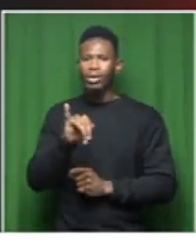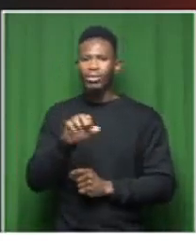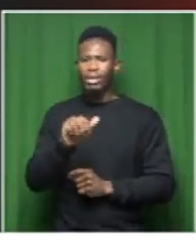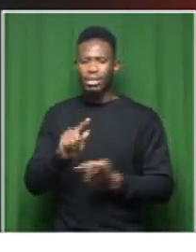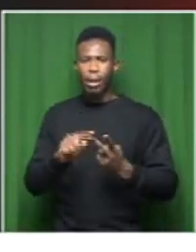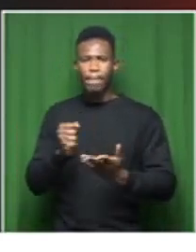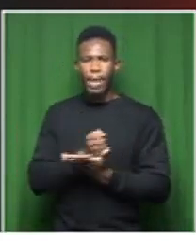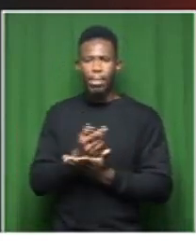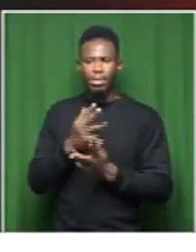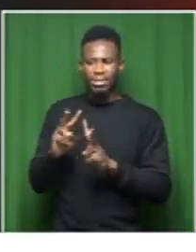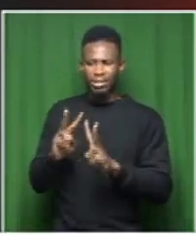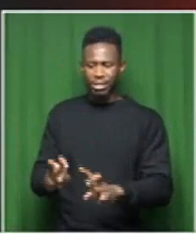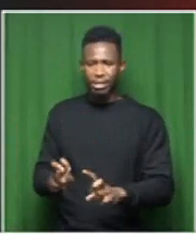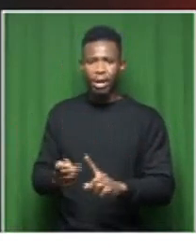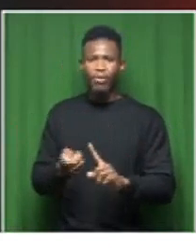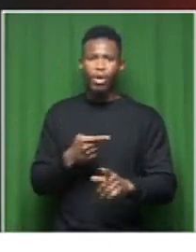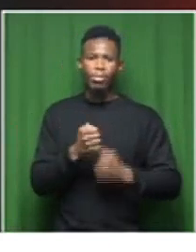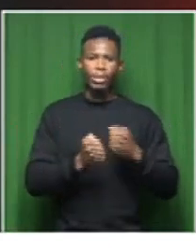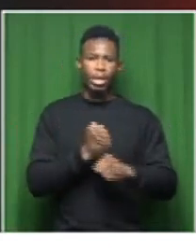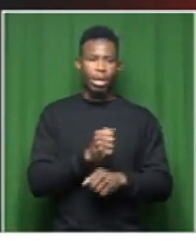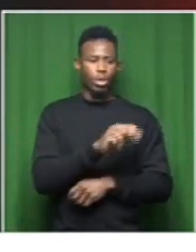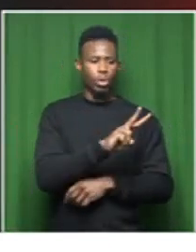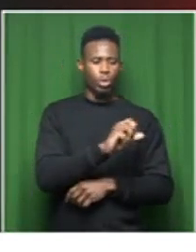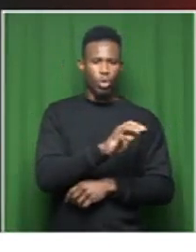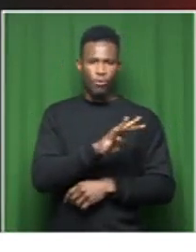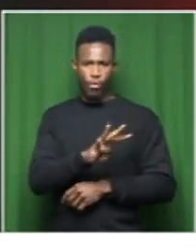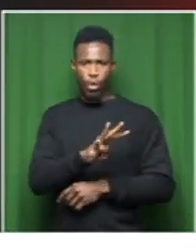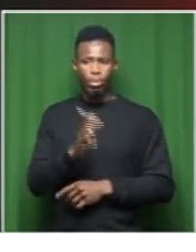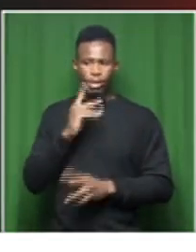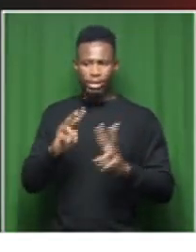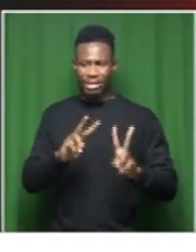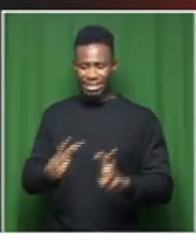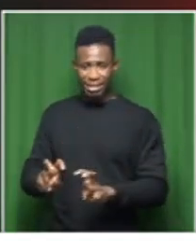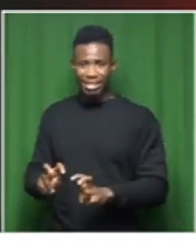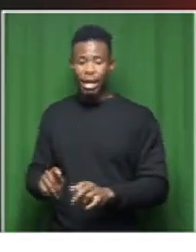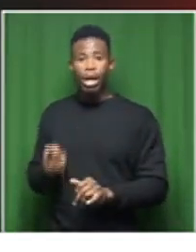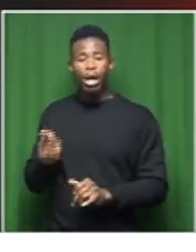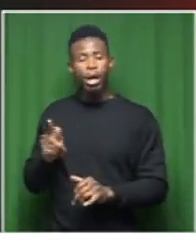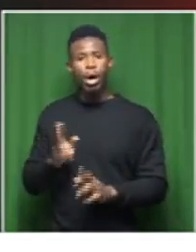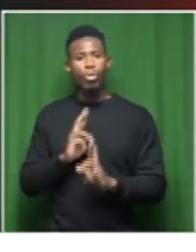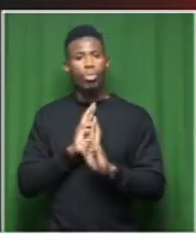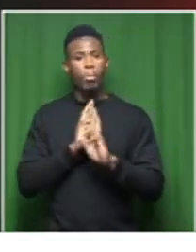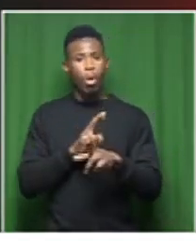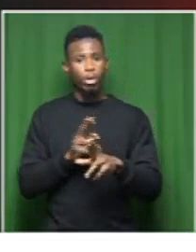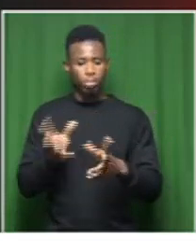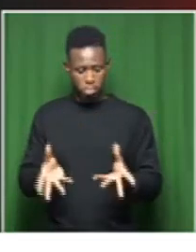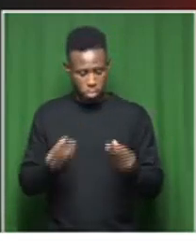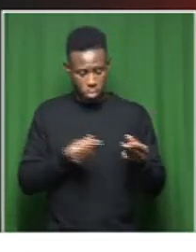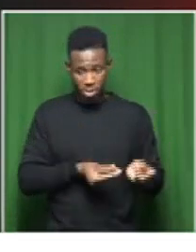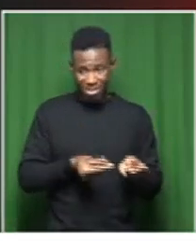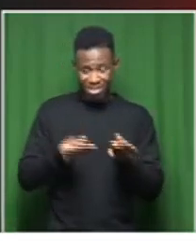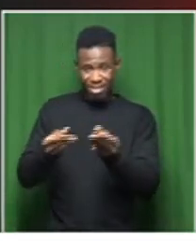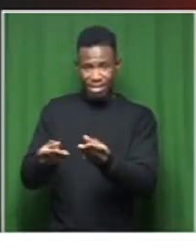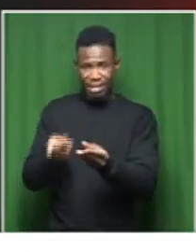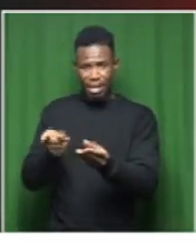from 2004. If you saw that report, which they put in front of the Portfolio Committee on Home Affairs,